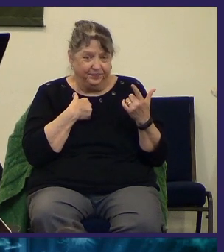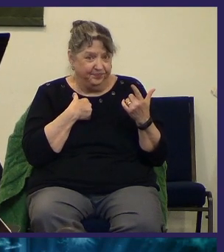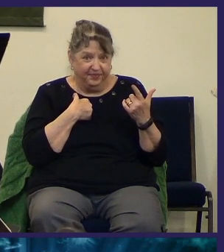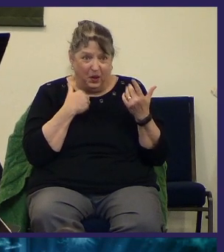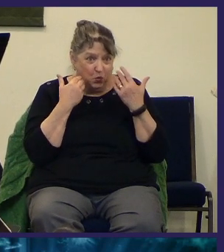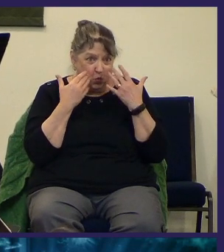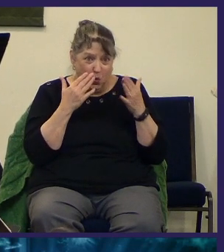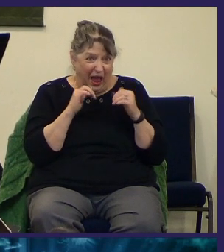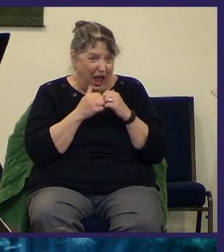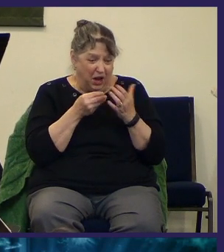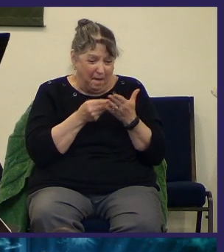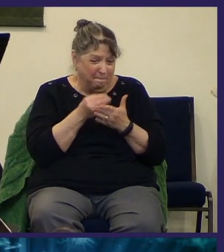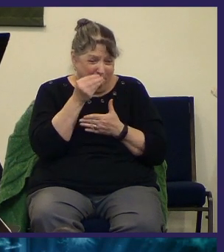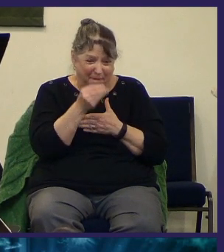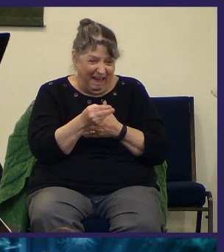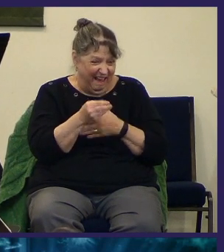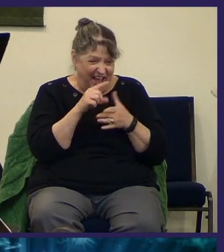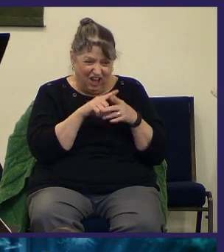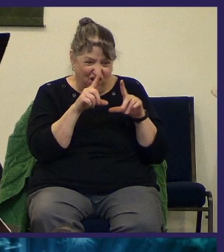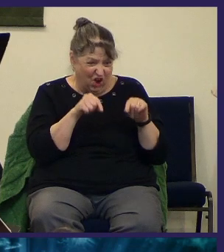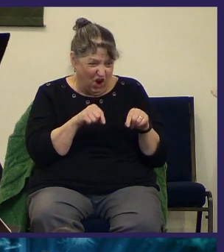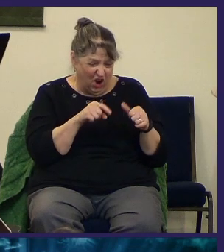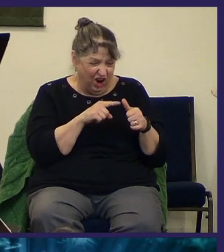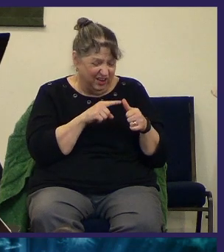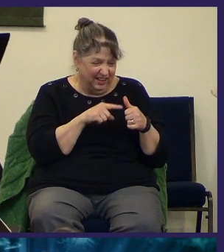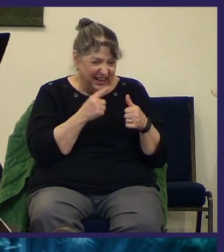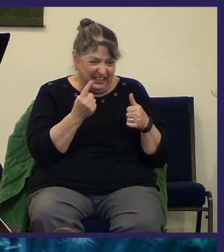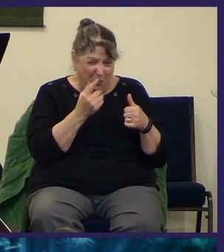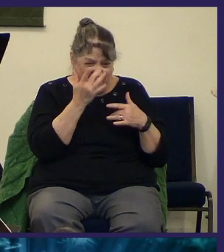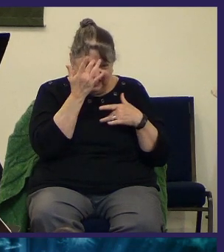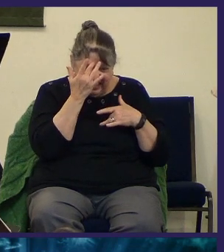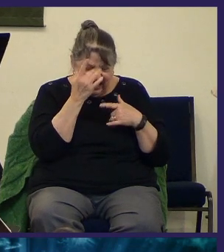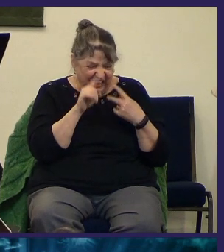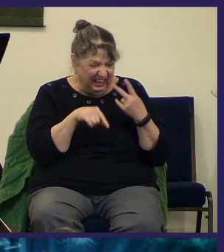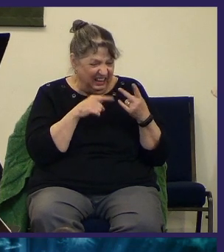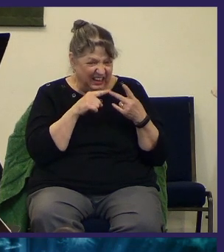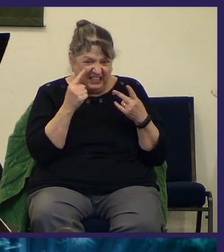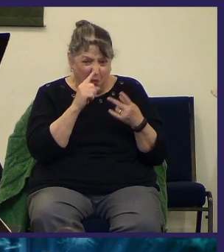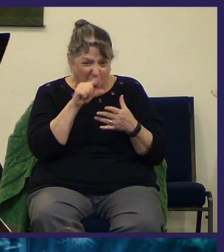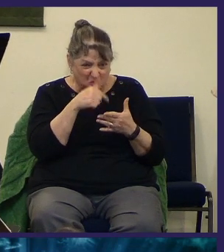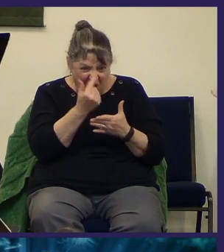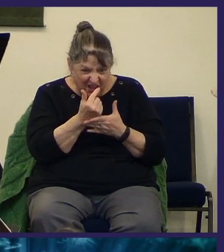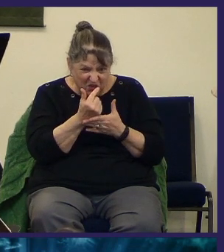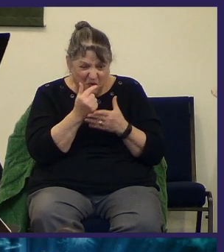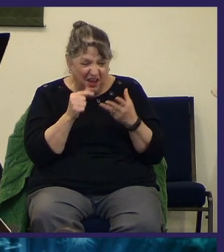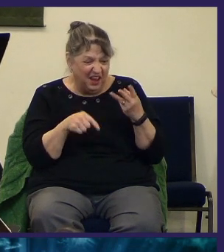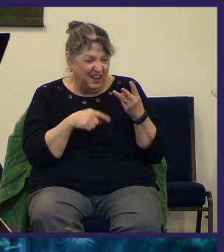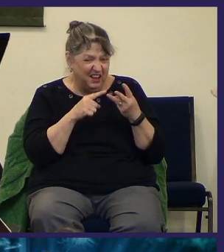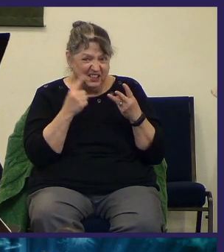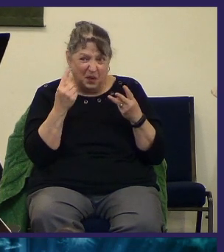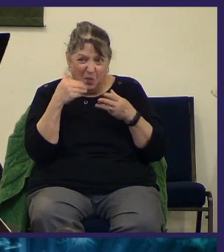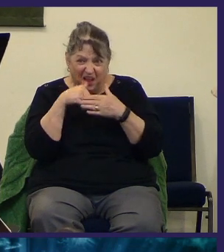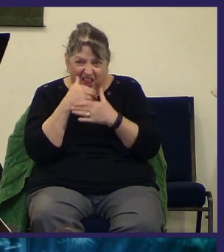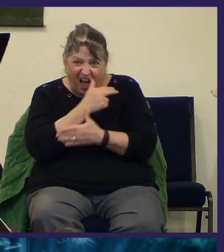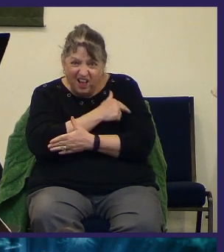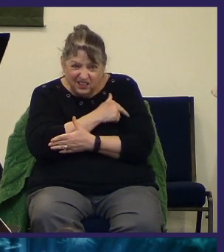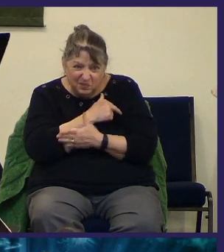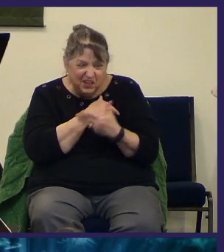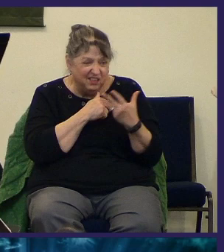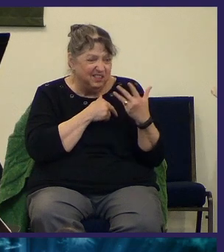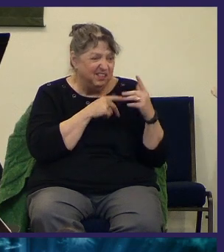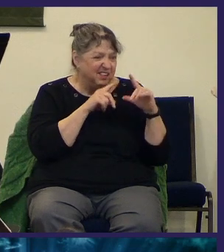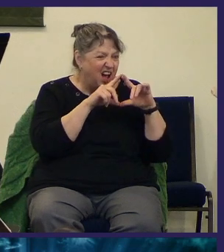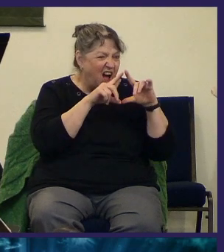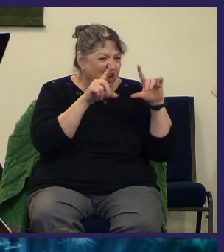someone's ill maybe someone graduates college maybe someone's in the hospital unfortunately